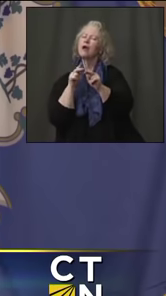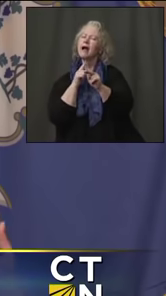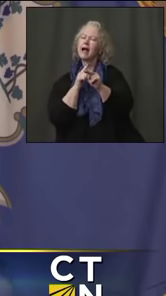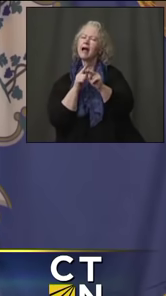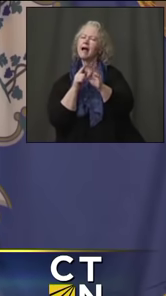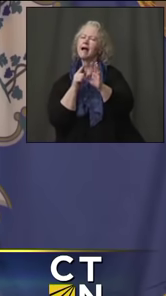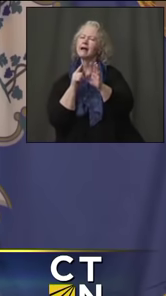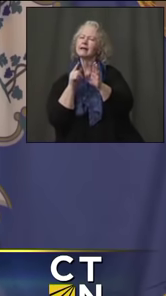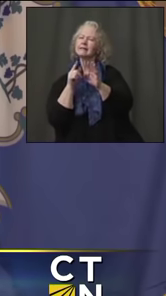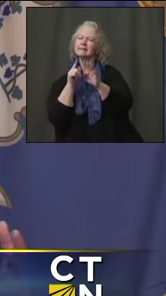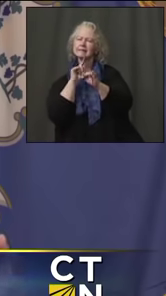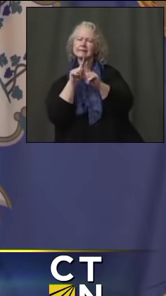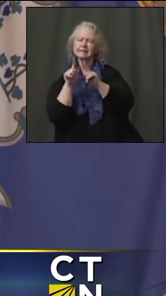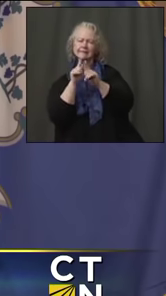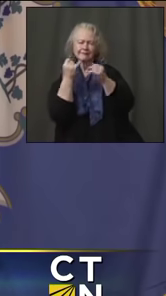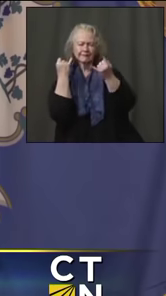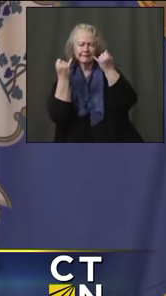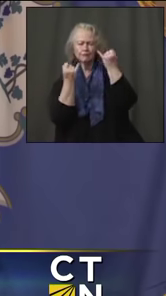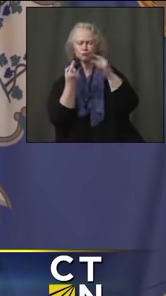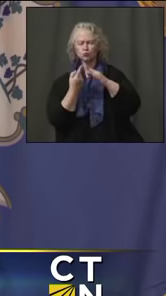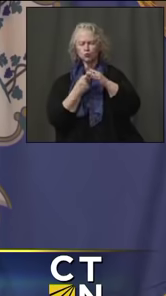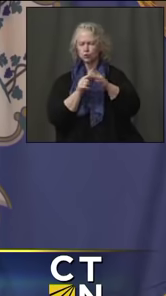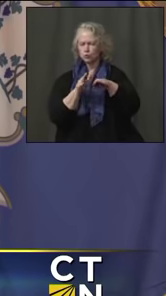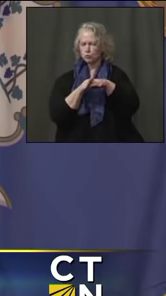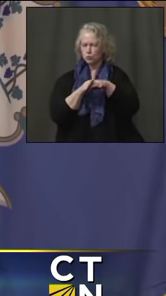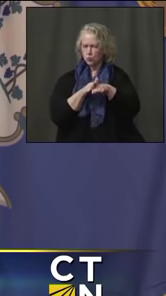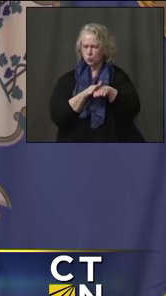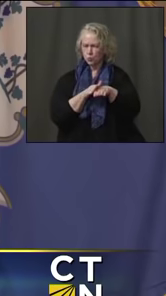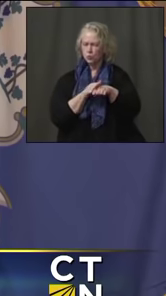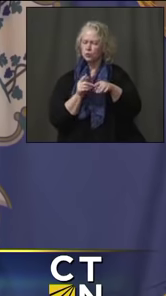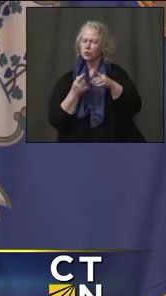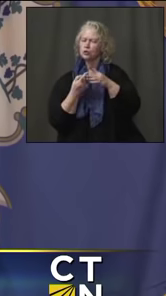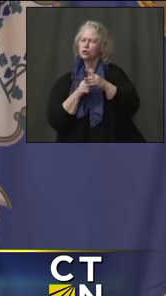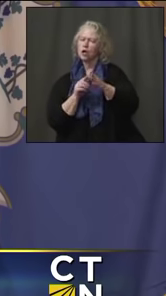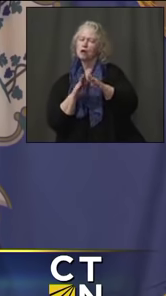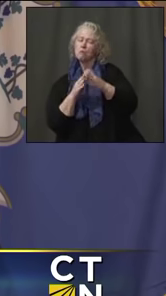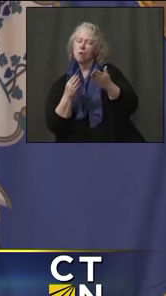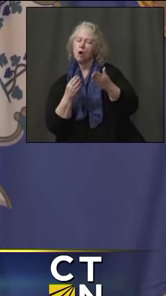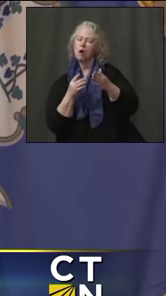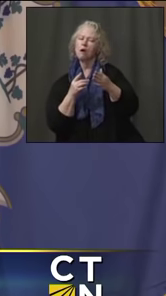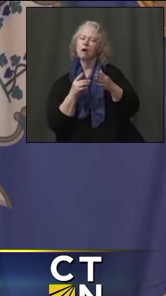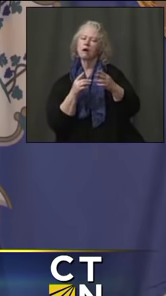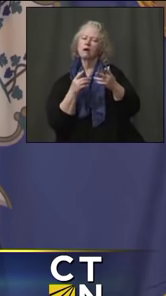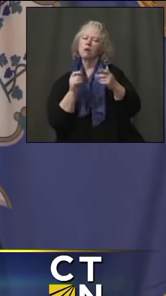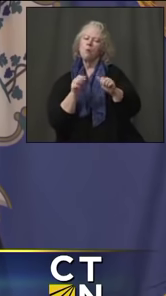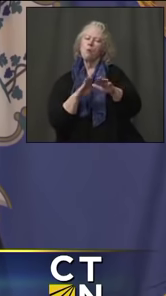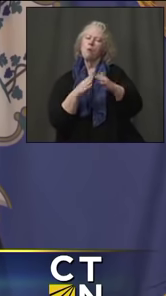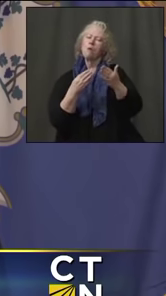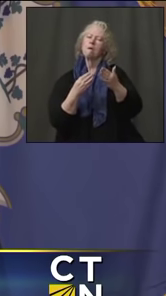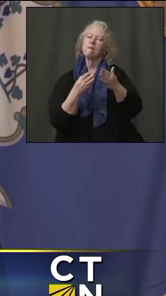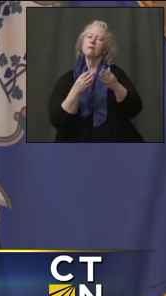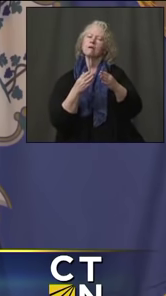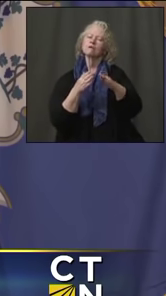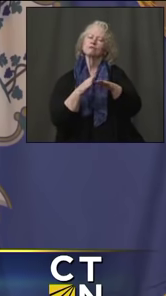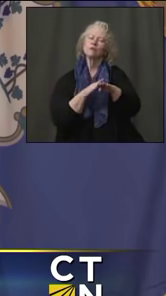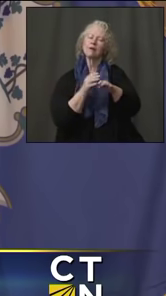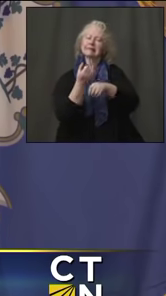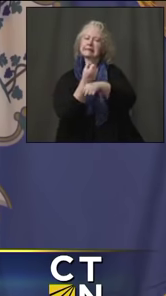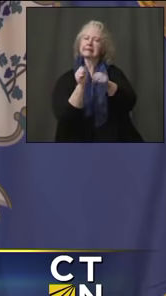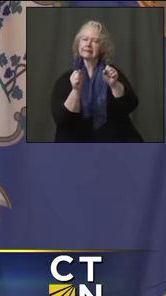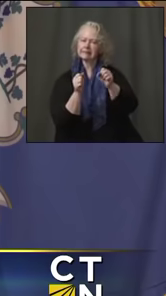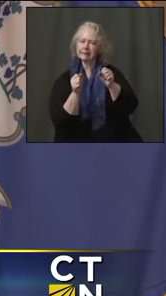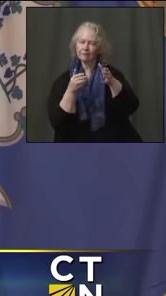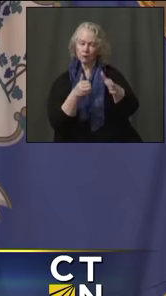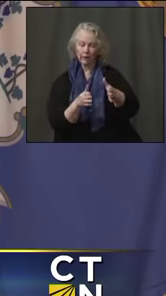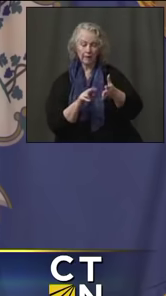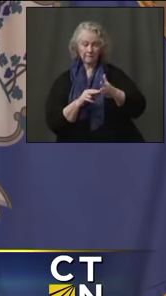with ways that we think we can get those facilities open on a safe basis. Just because we say as of May 20th,